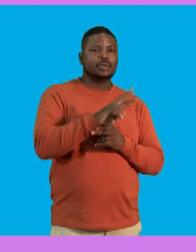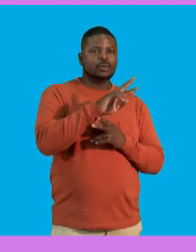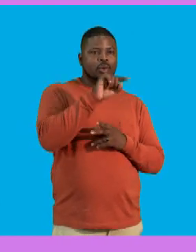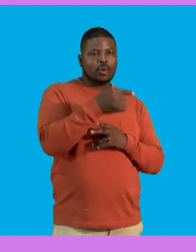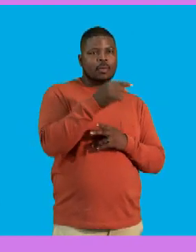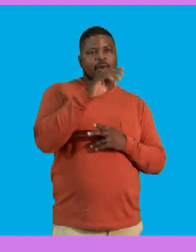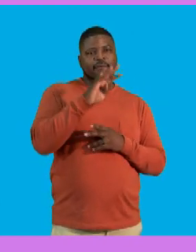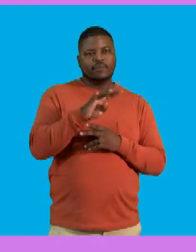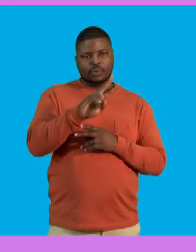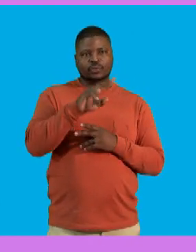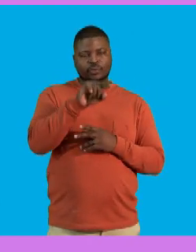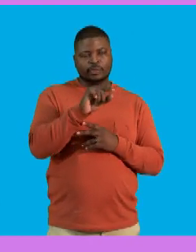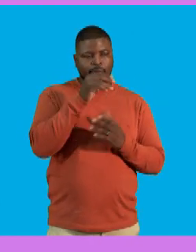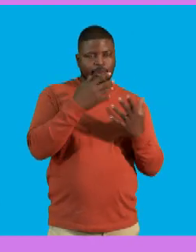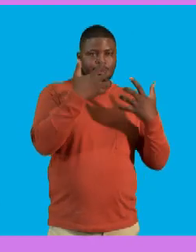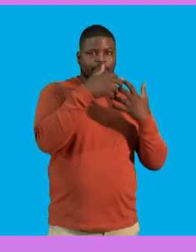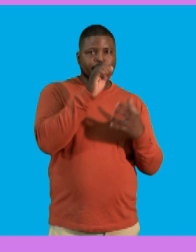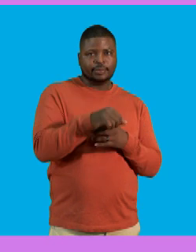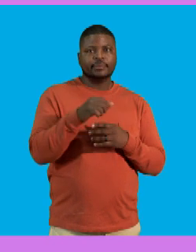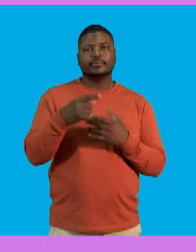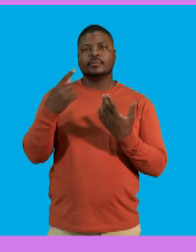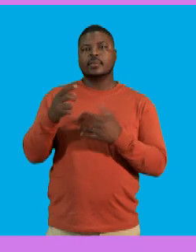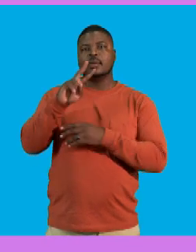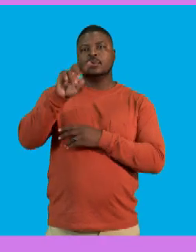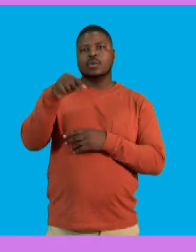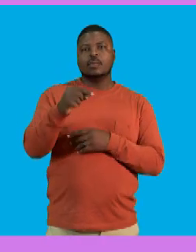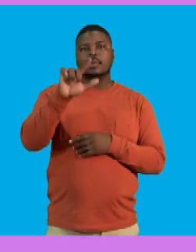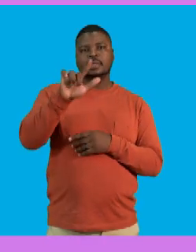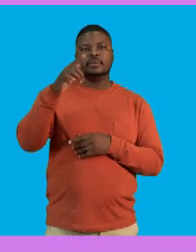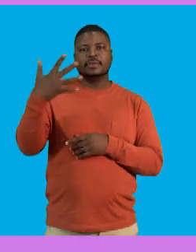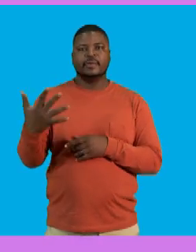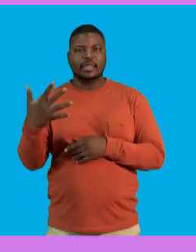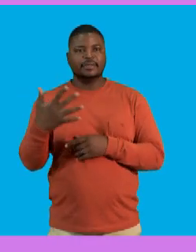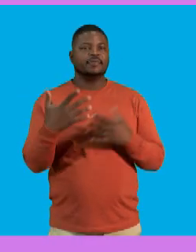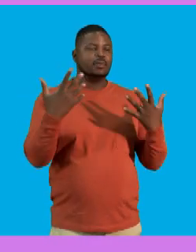here. 2 rand 75, somewhere there.